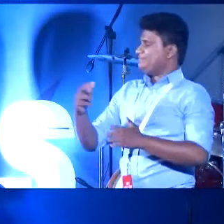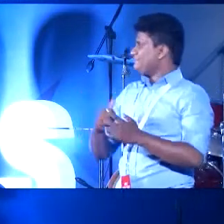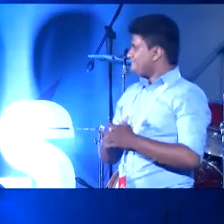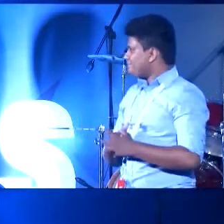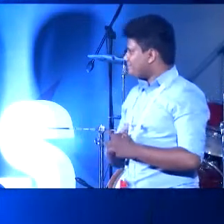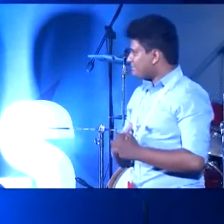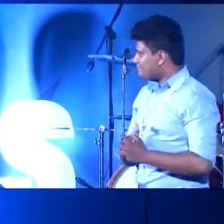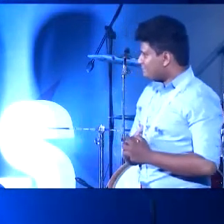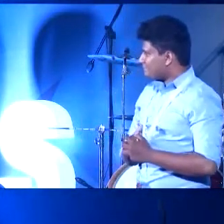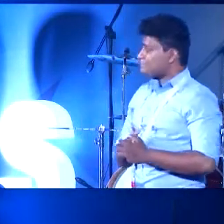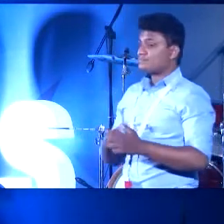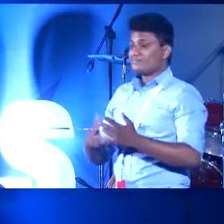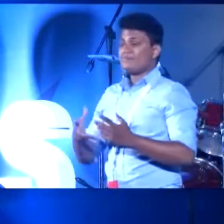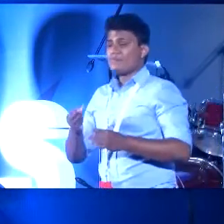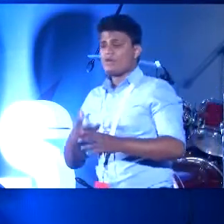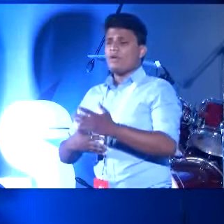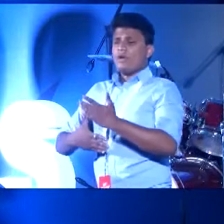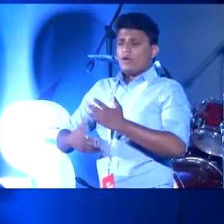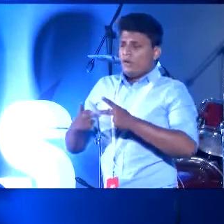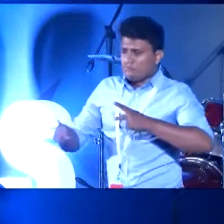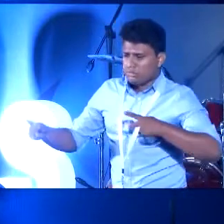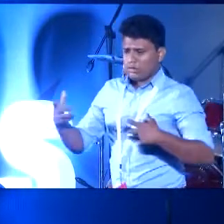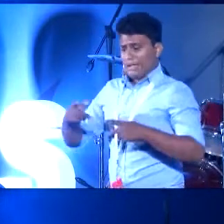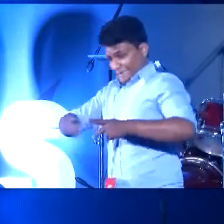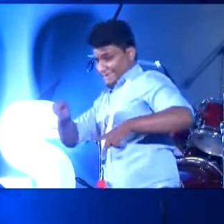Compassion brings about sensitivity.